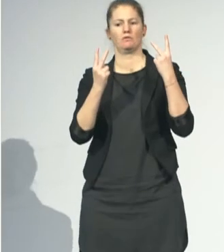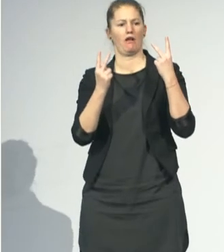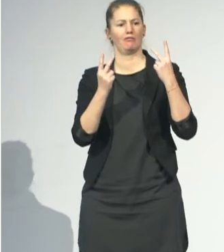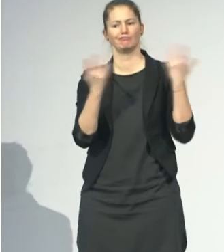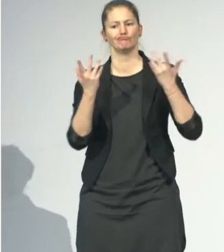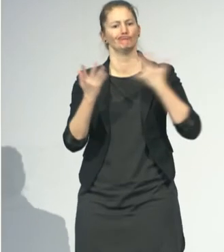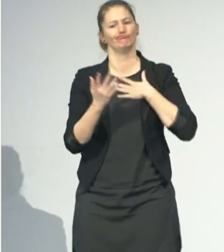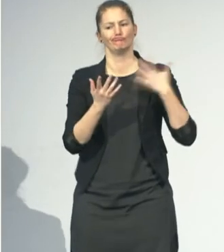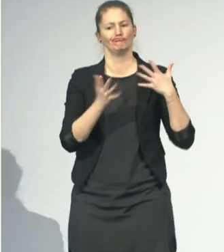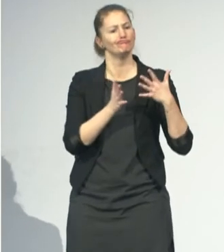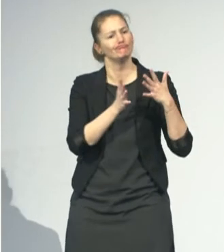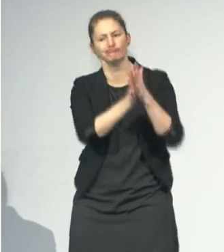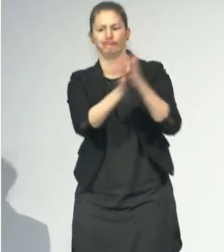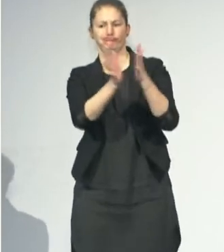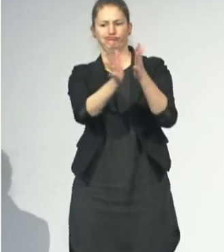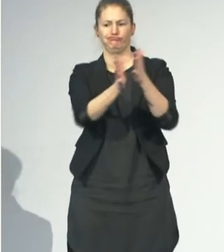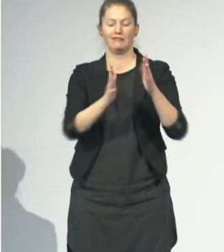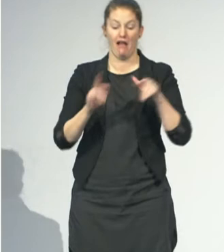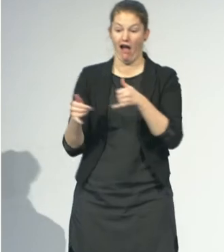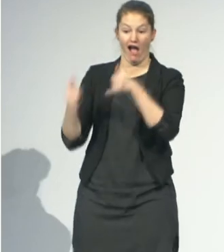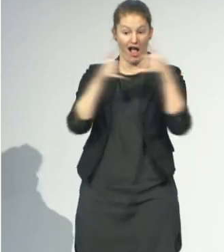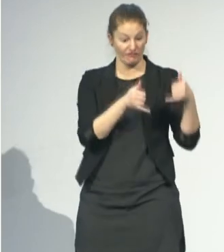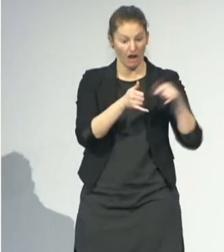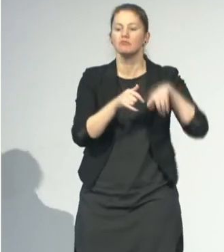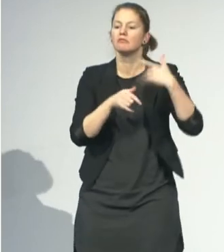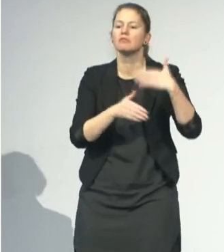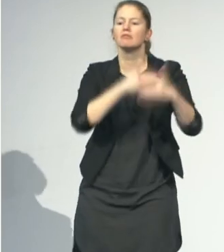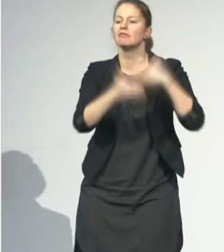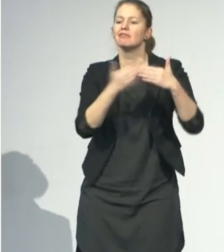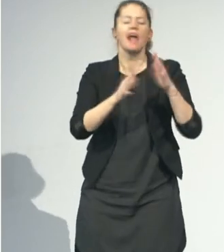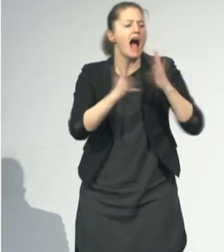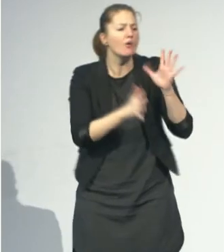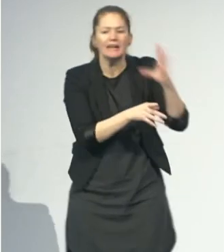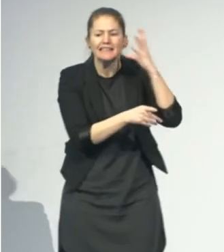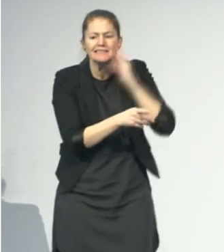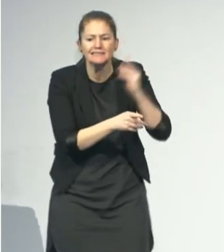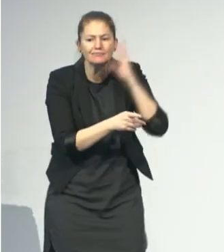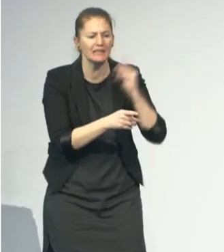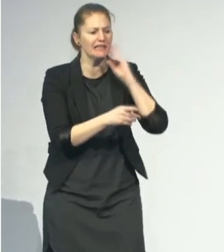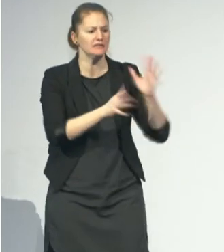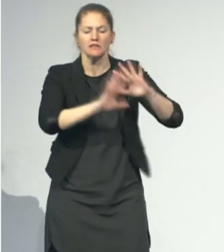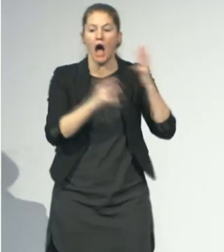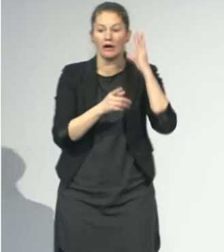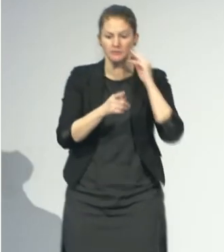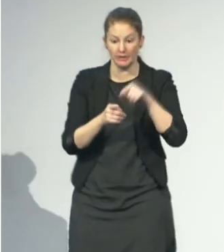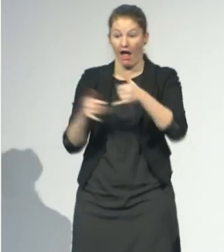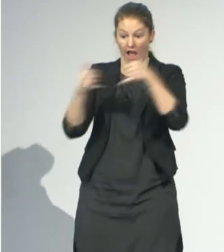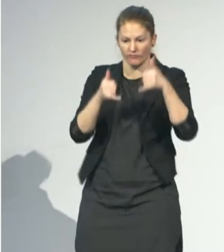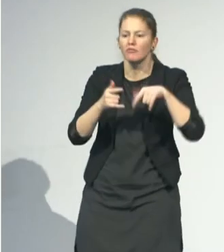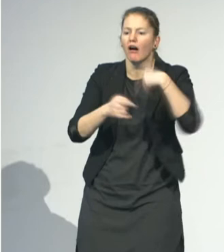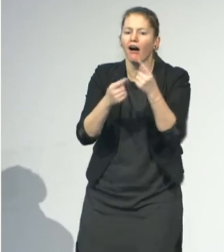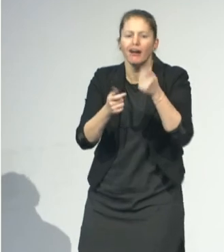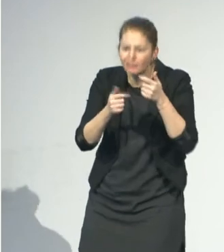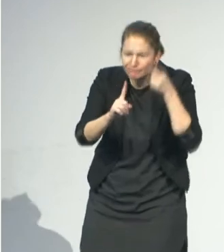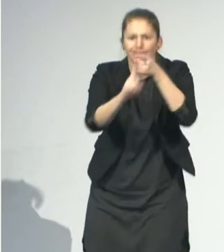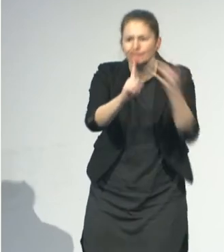your experience at the conference, how you should go out and further your aims, further your